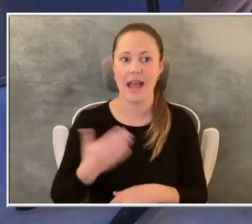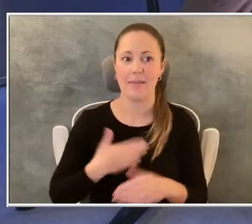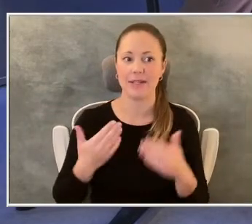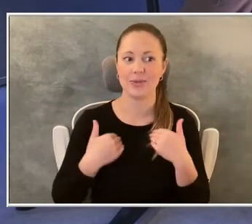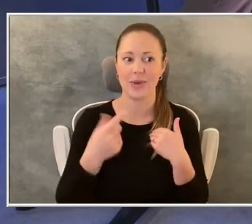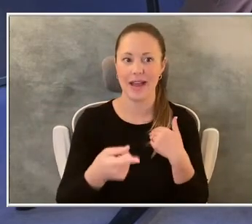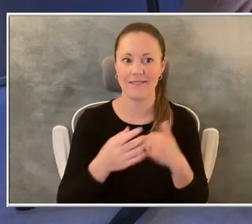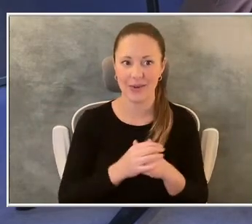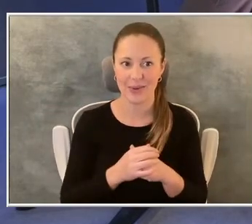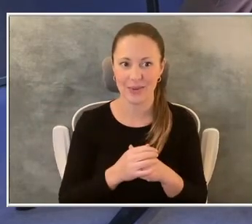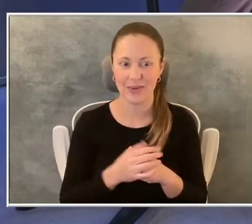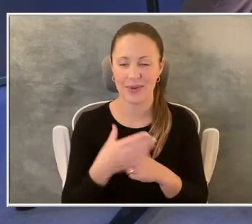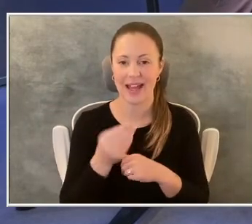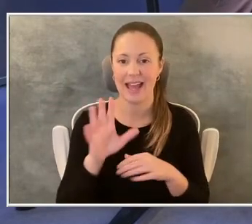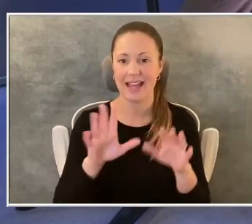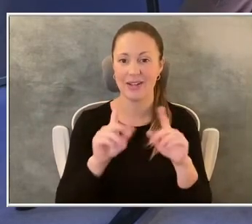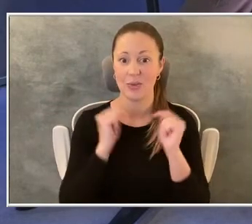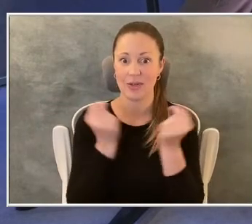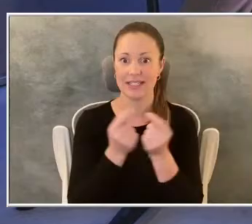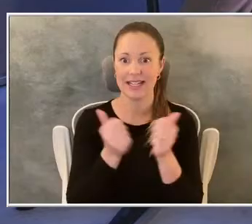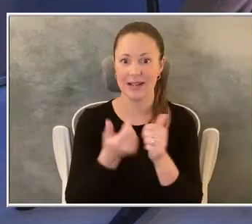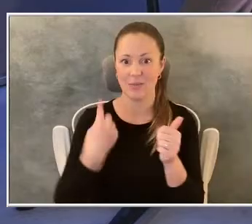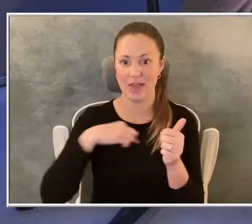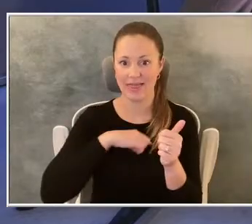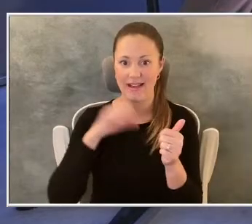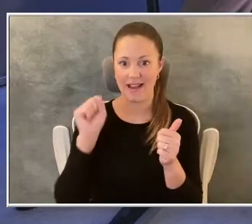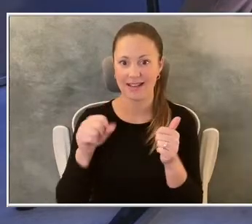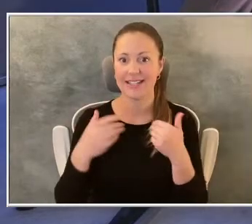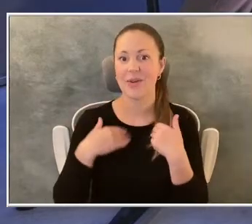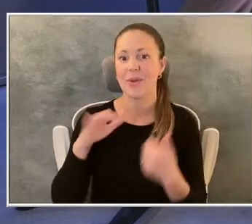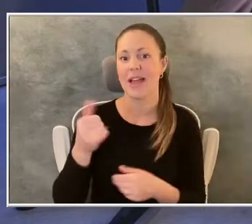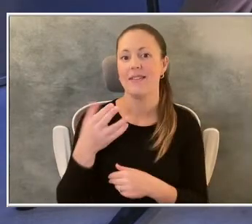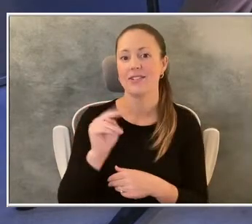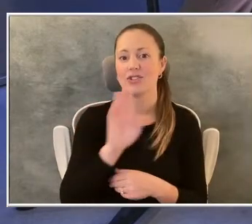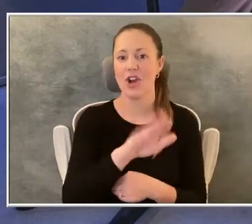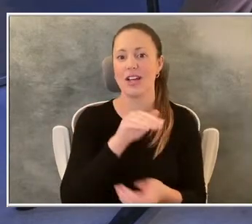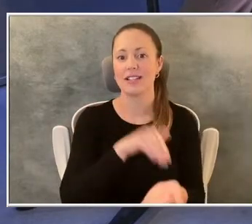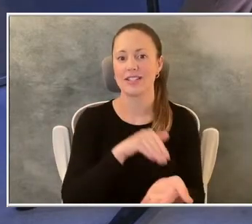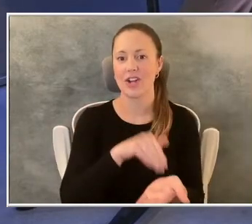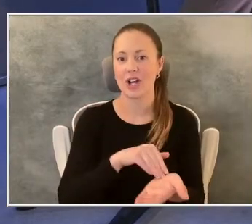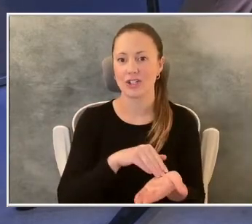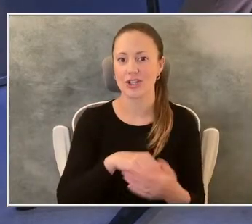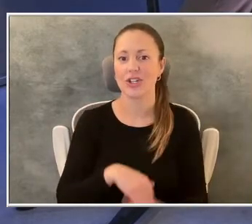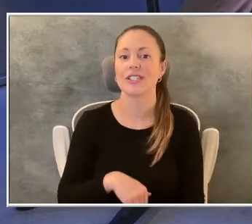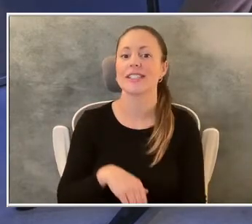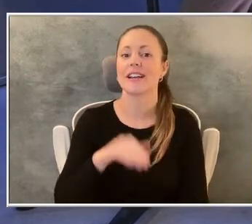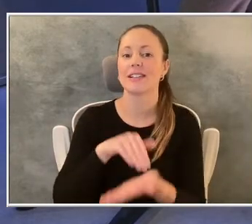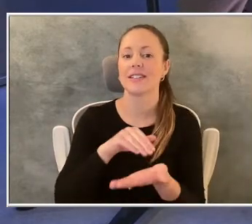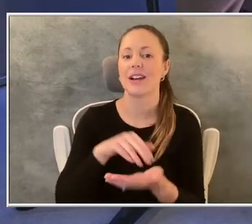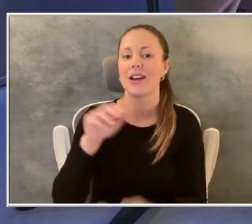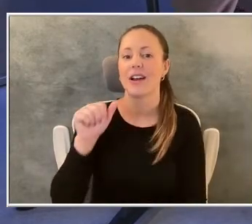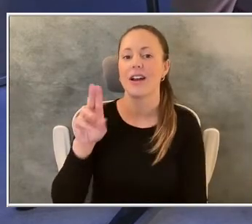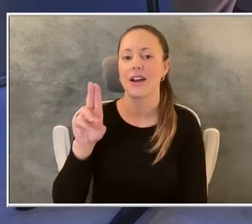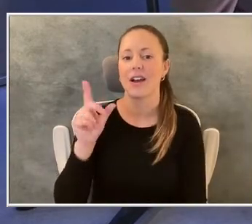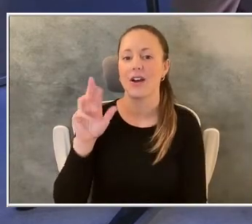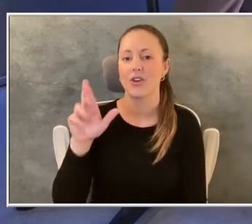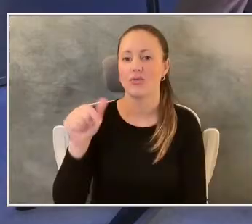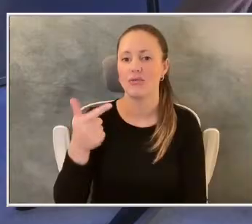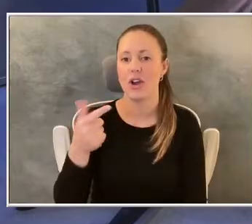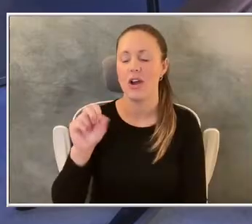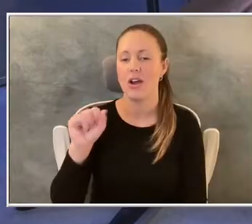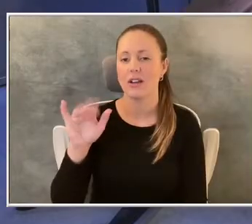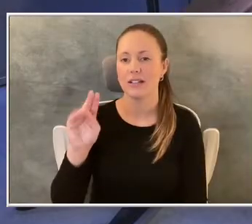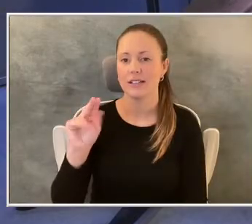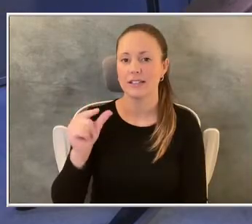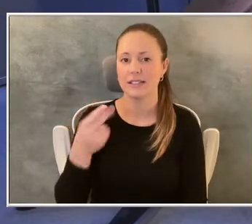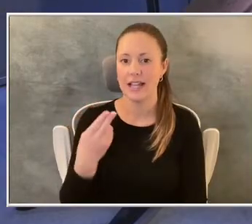and your team here with us. We've got John's doctors with us, hematologist and oncologist, Dr. Anurag Singh, who is also